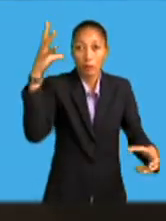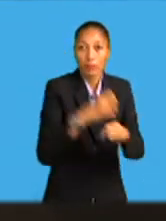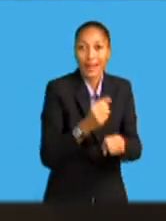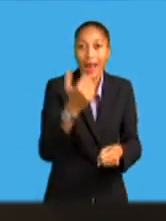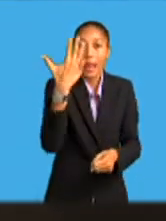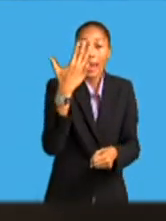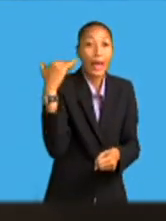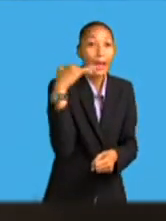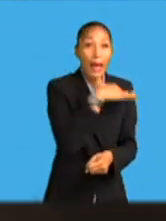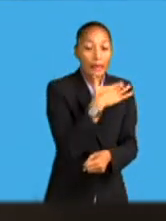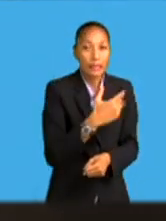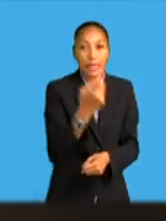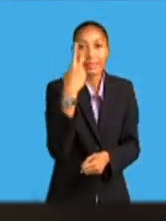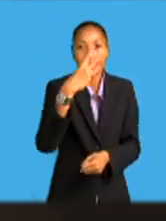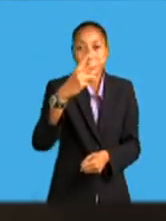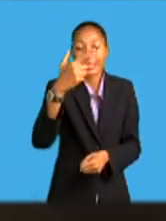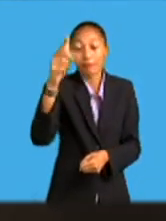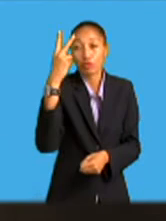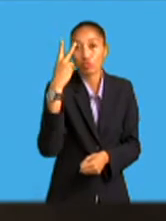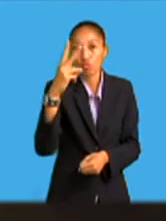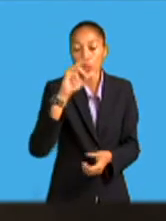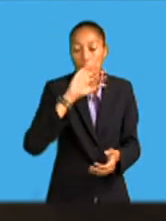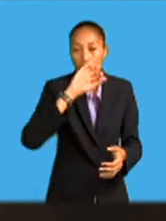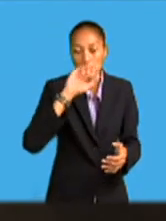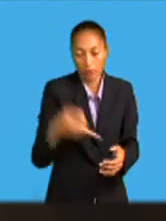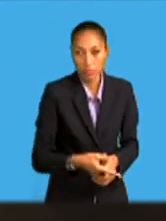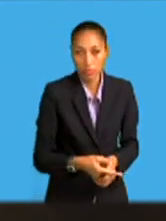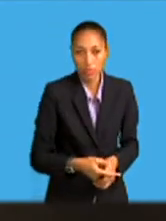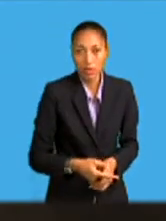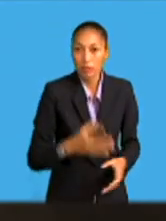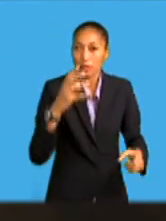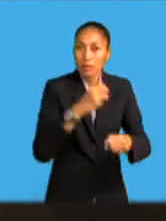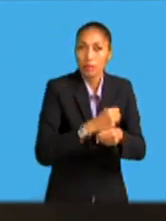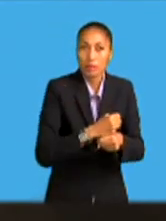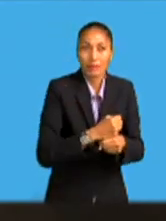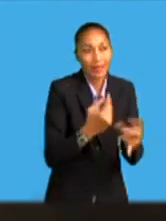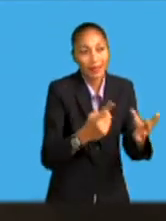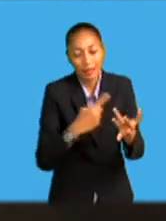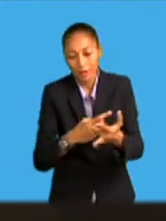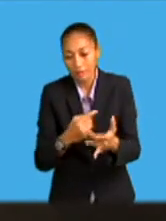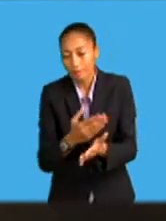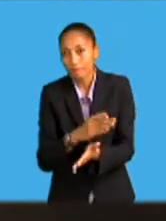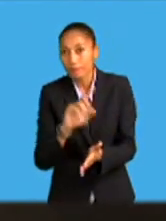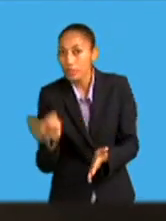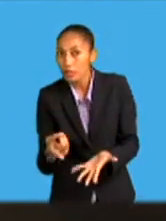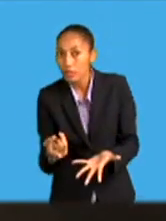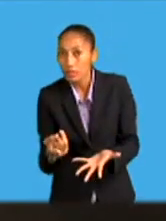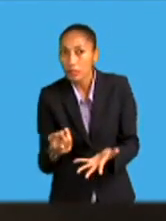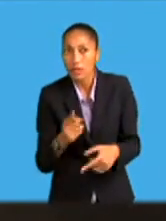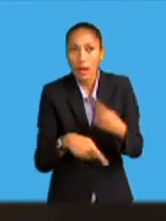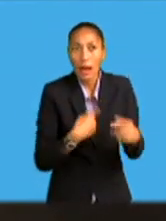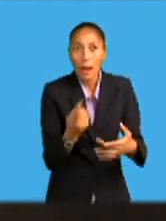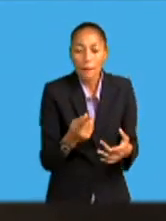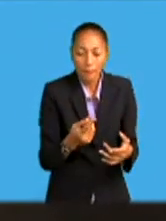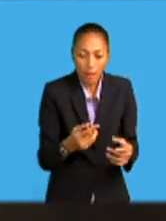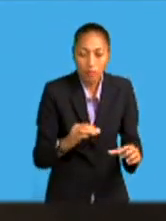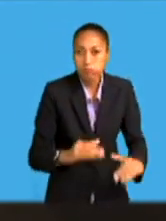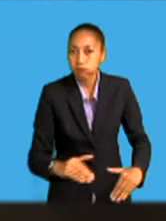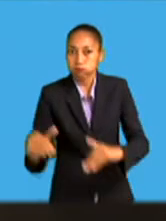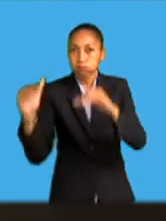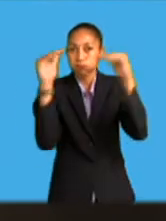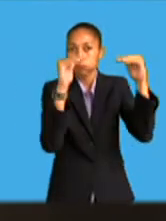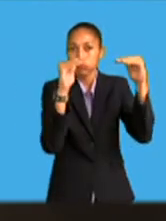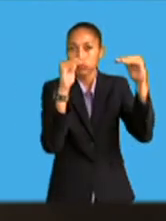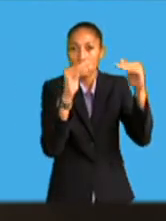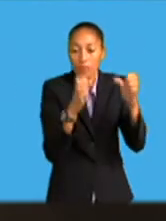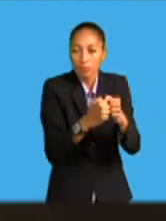$972,000. A total of $250,000 is allocated towards promoting, revitalizing, and further